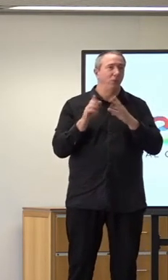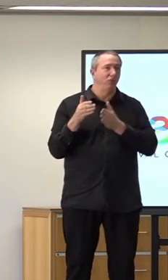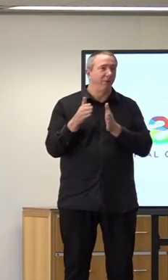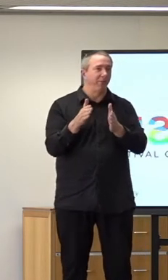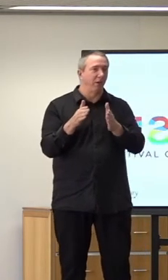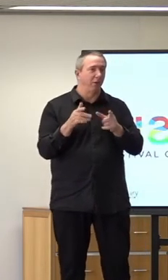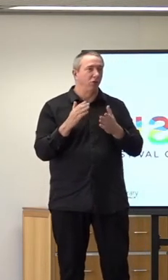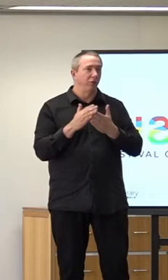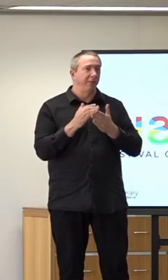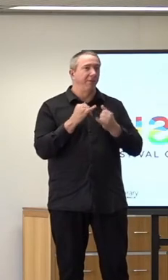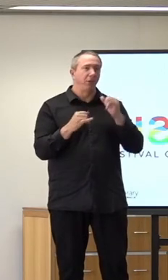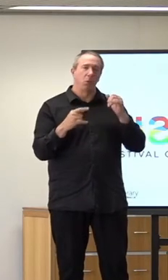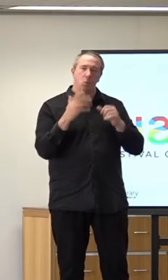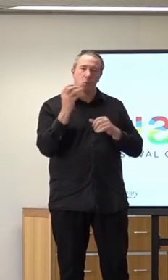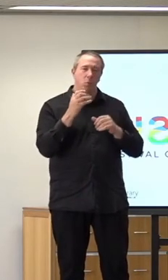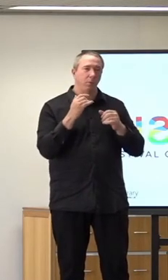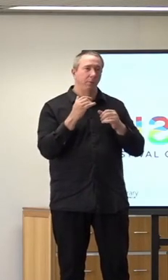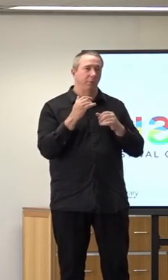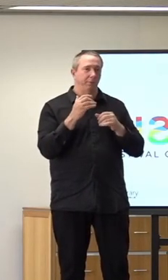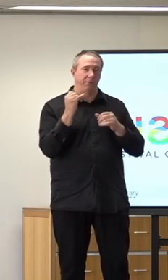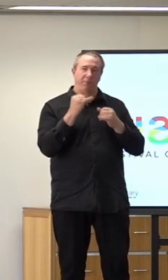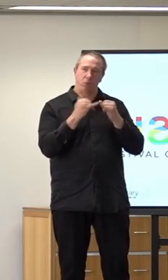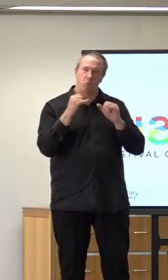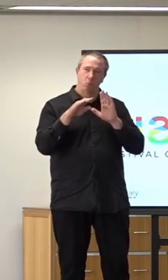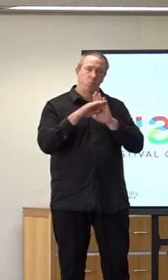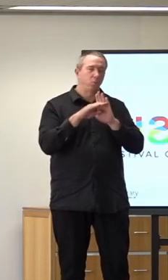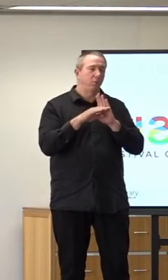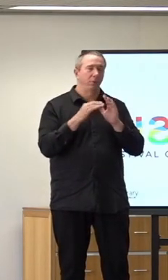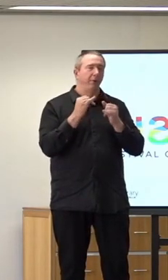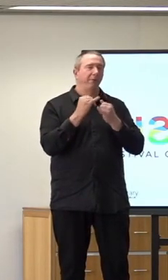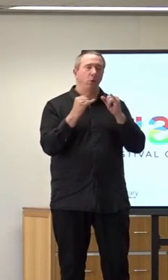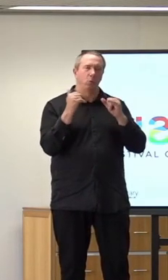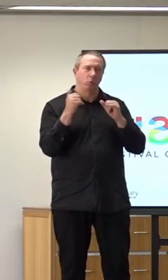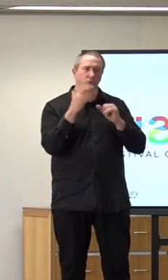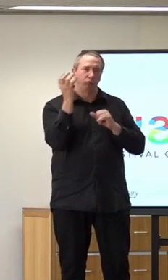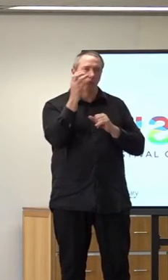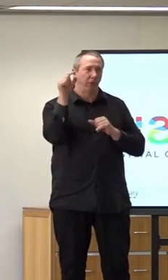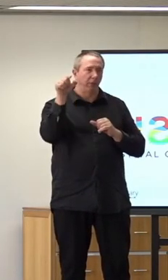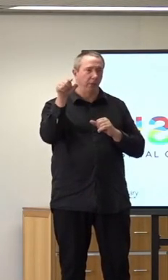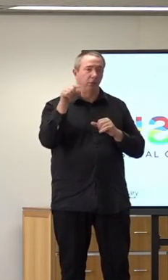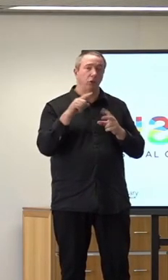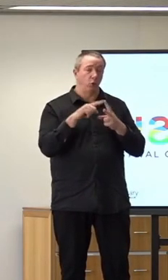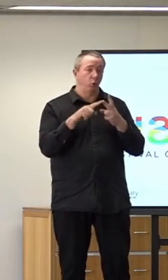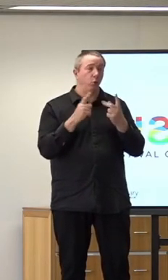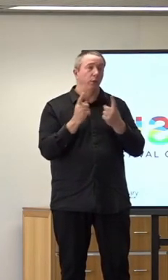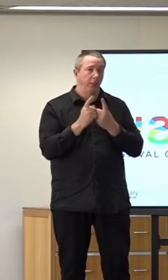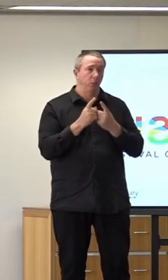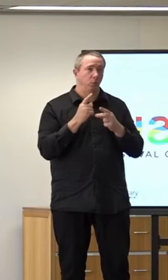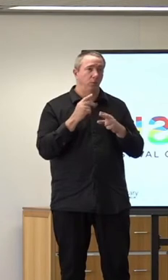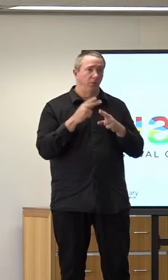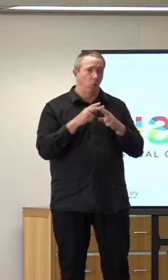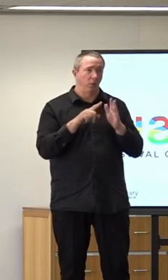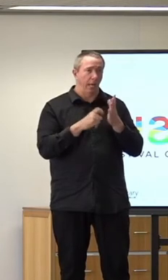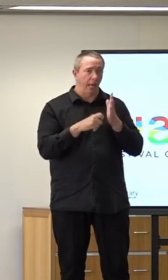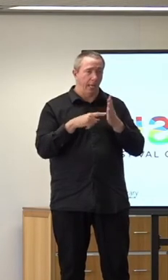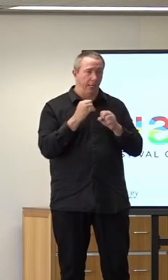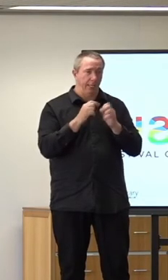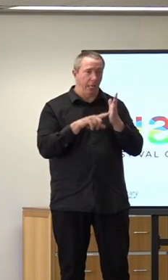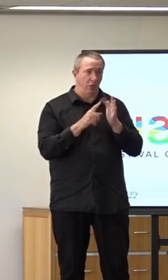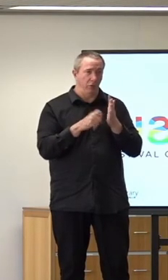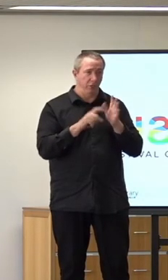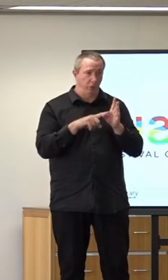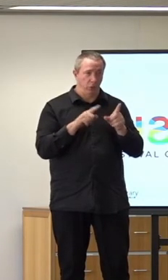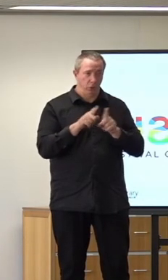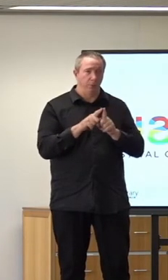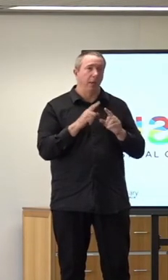incredibly significant commission as well up there. So those are two steps in the journey for the gallery as well, but ones that I'm particularly excited